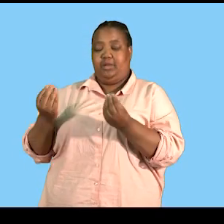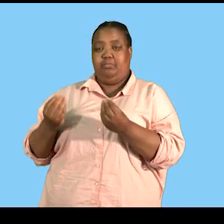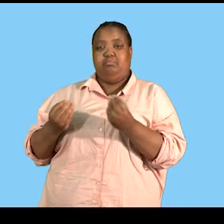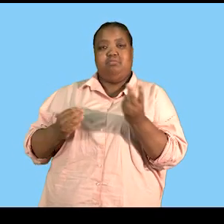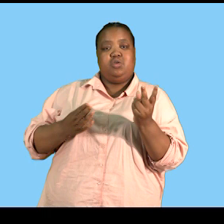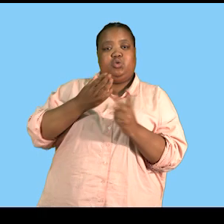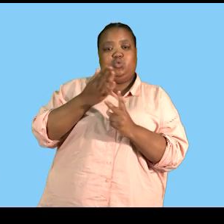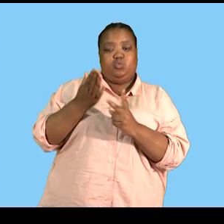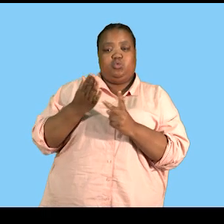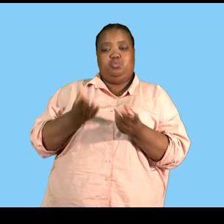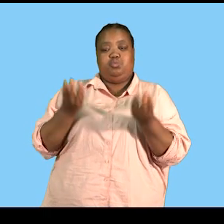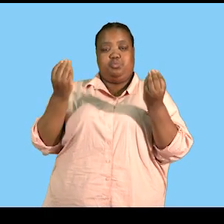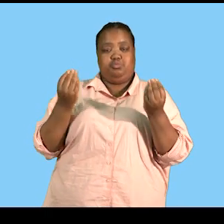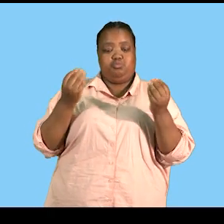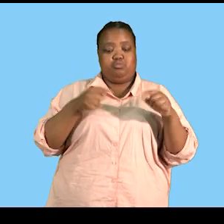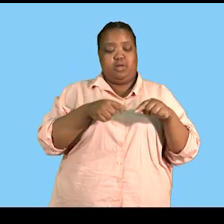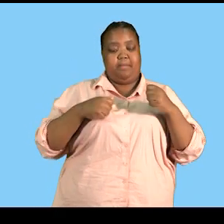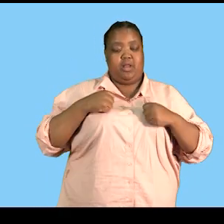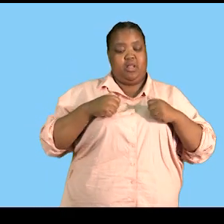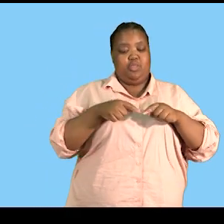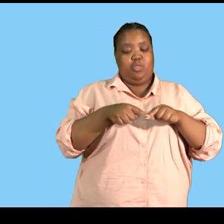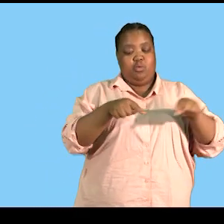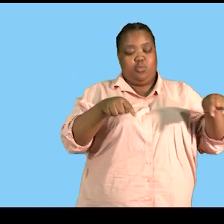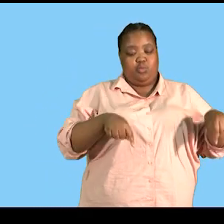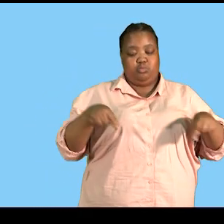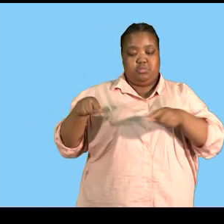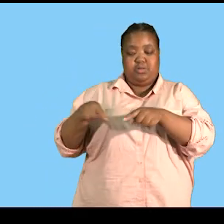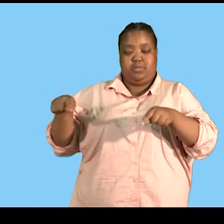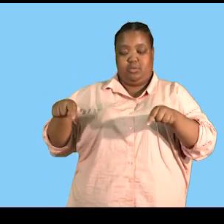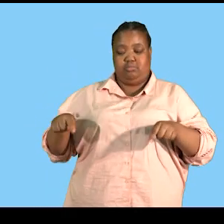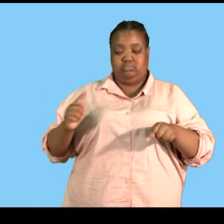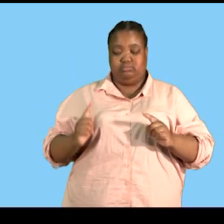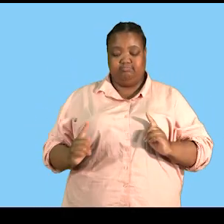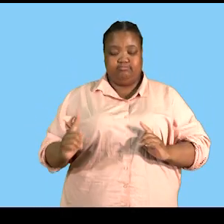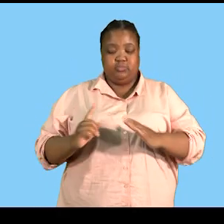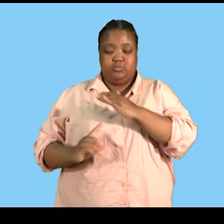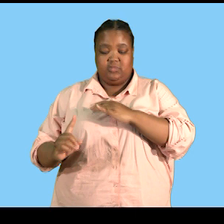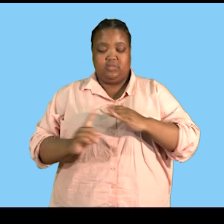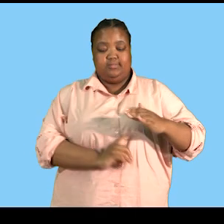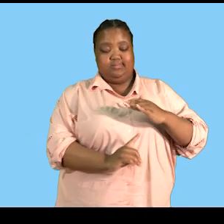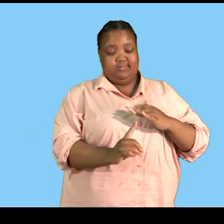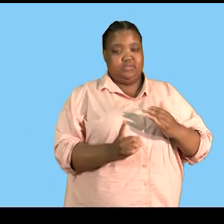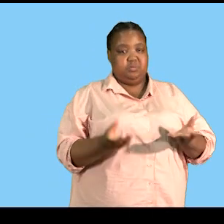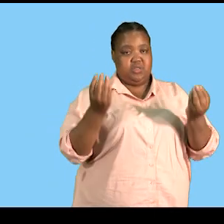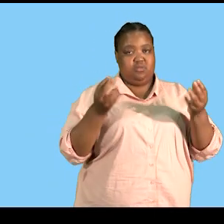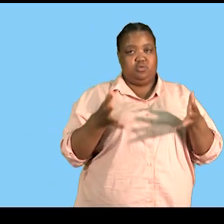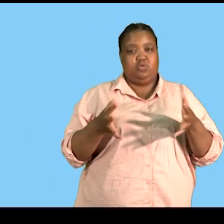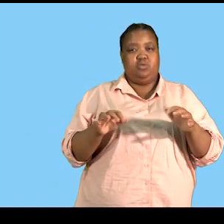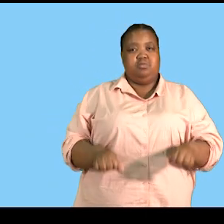So that is the 2 things that you will find upon entering the respective